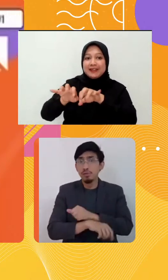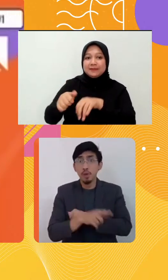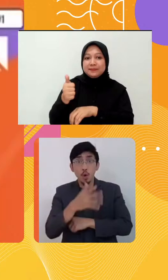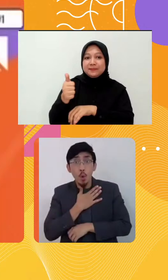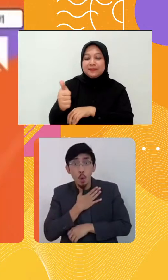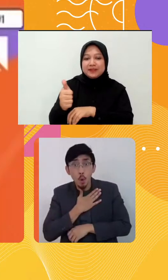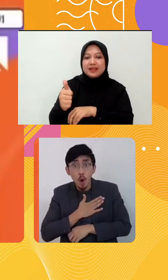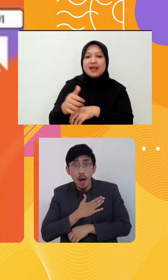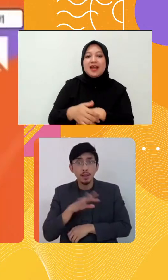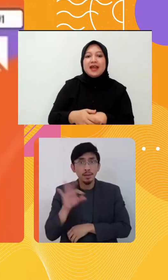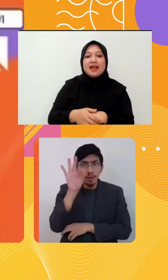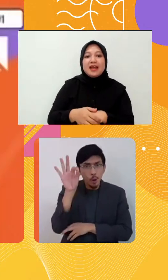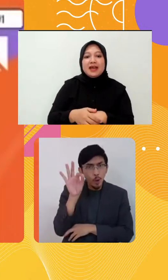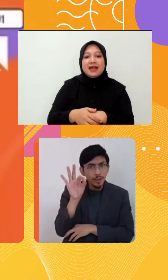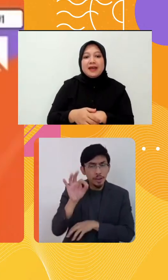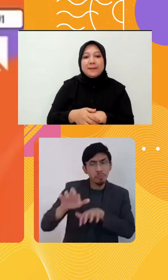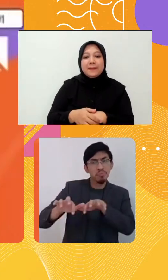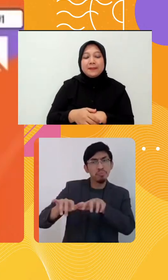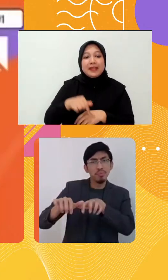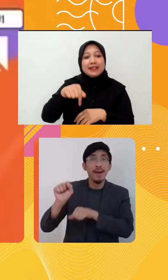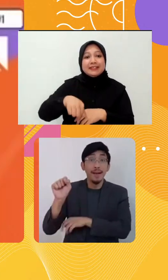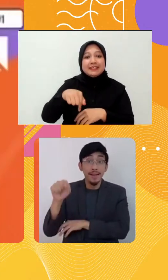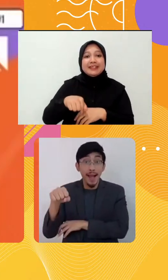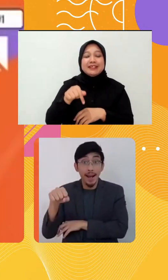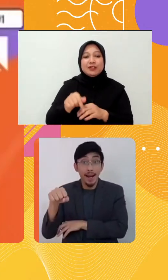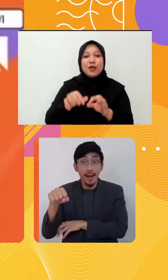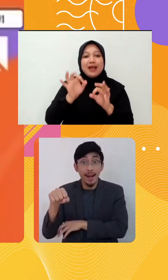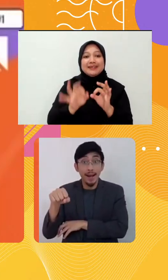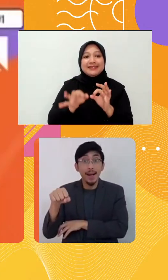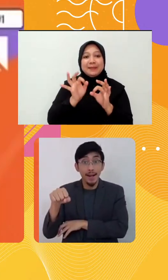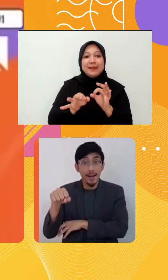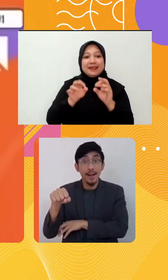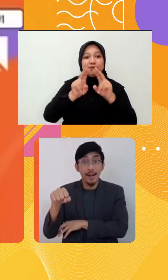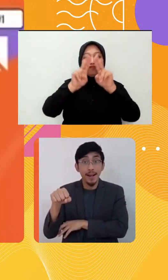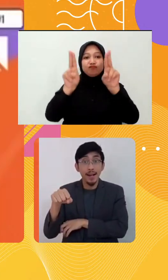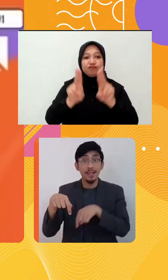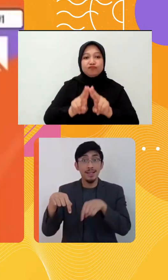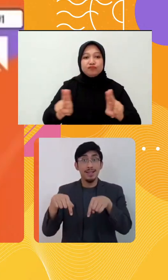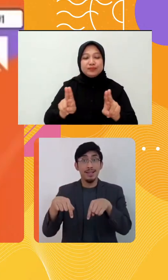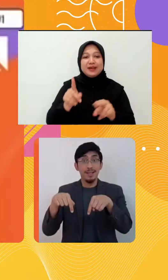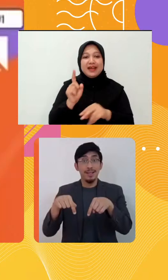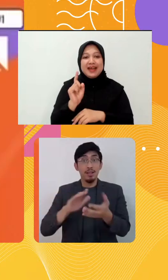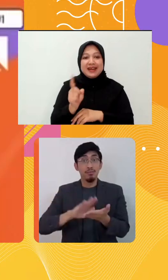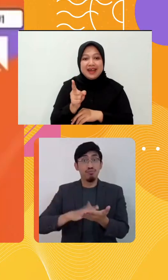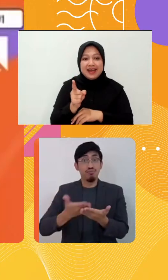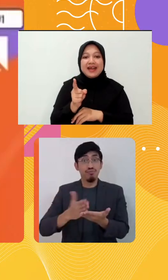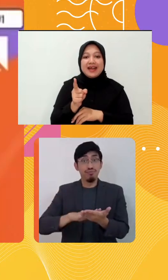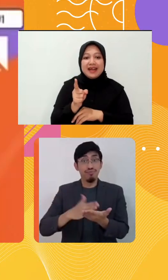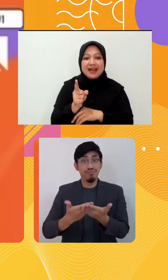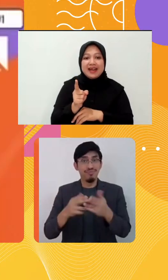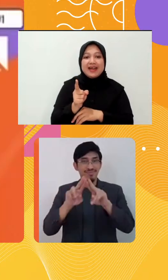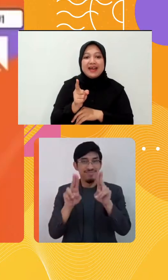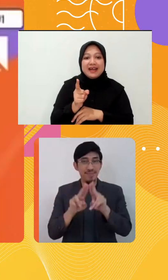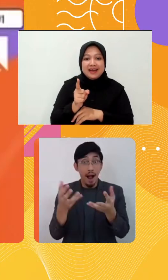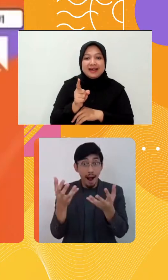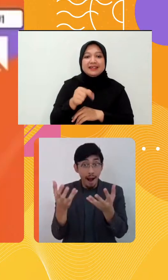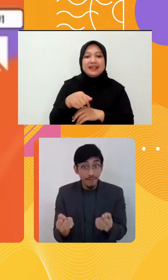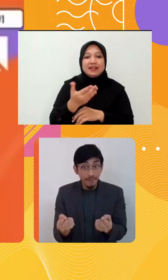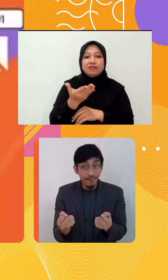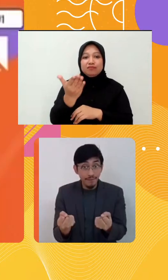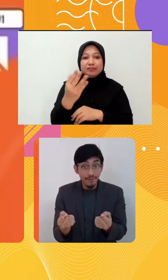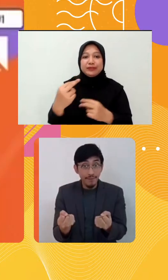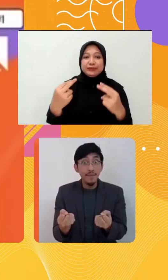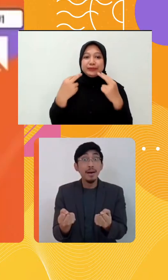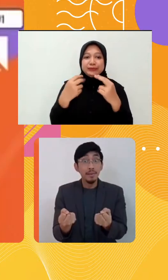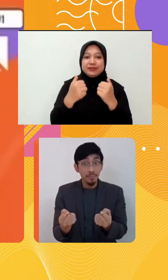the international sign language here. You can find out in this webinar. So I will